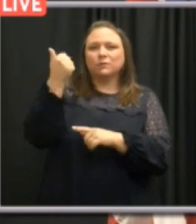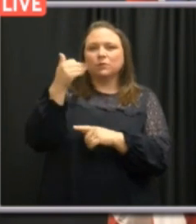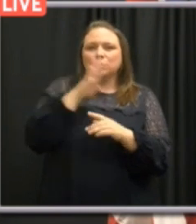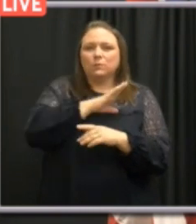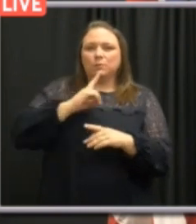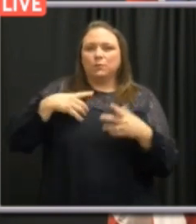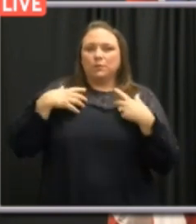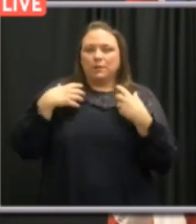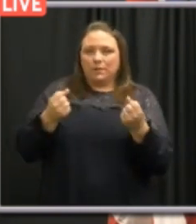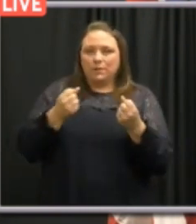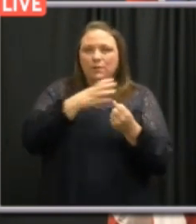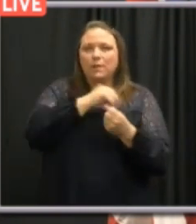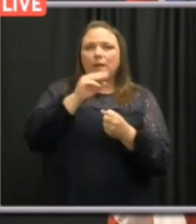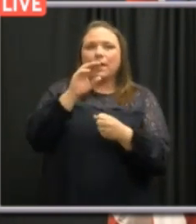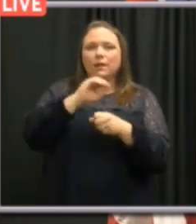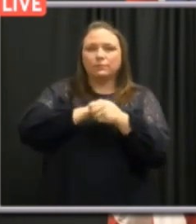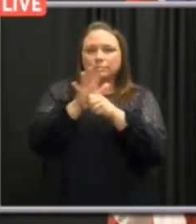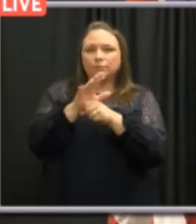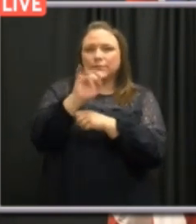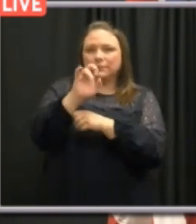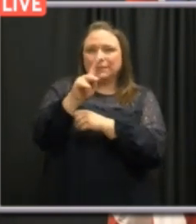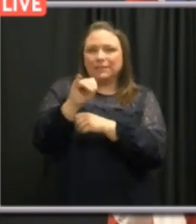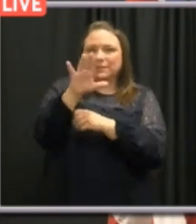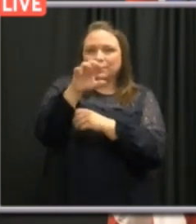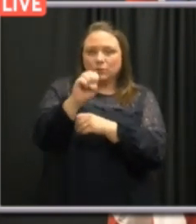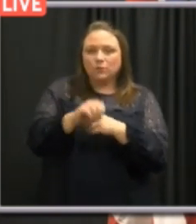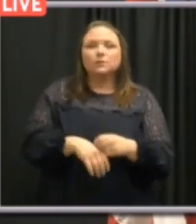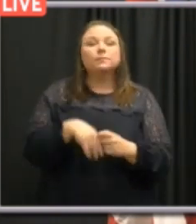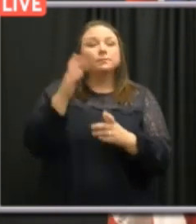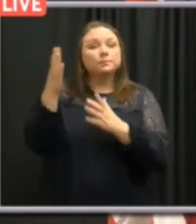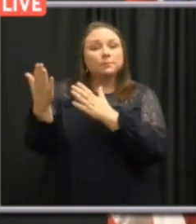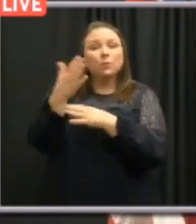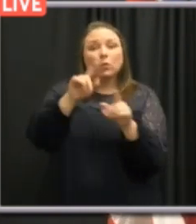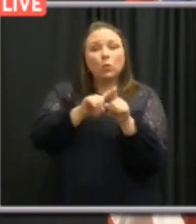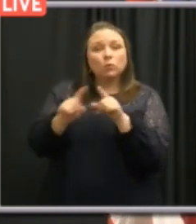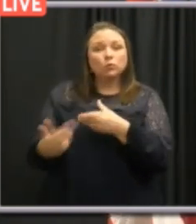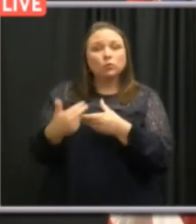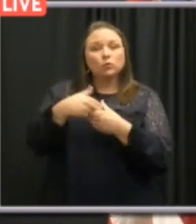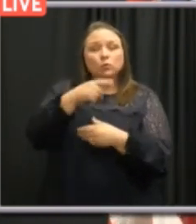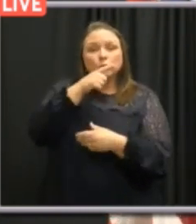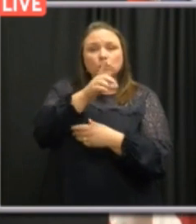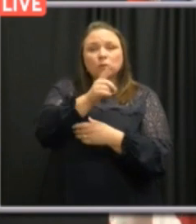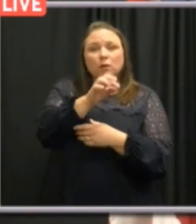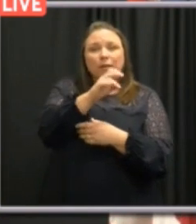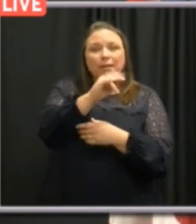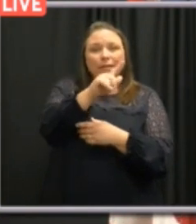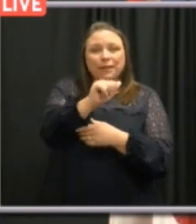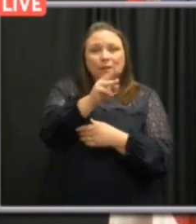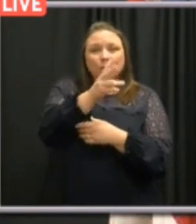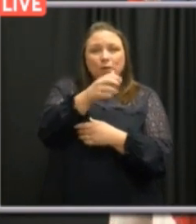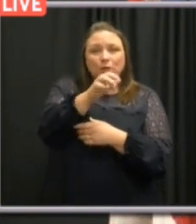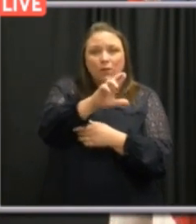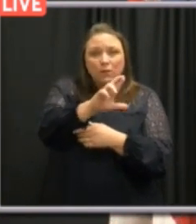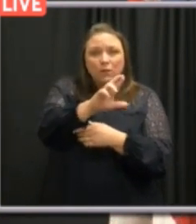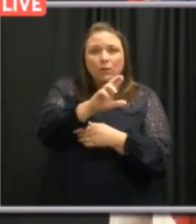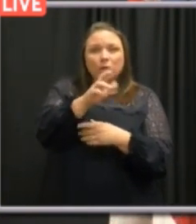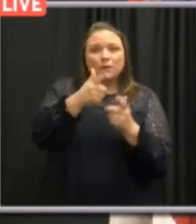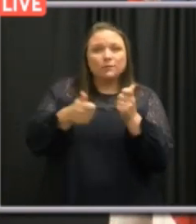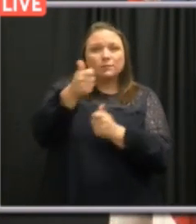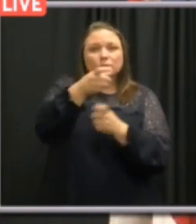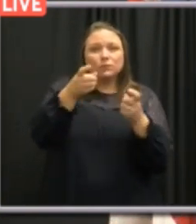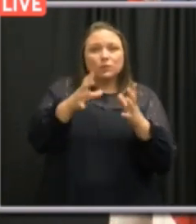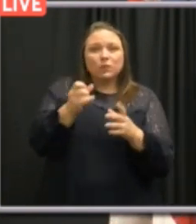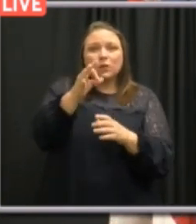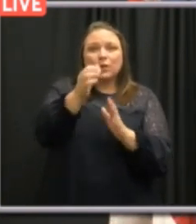Health and the Metro Coronavirus Task Force. This morning, we are also joined by Darkenya Waller, Executive Director of the Legal